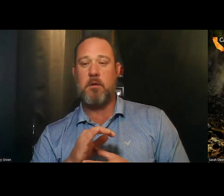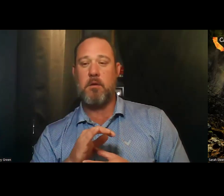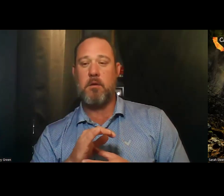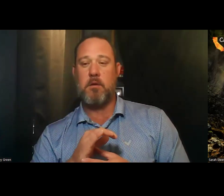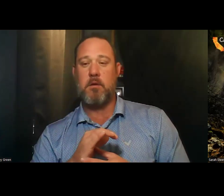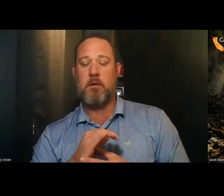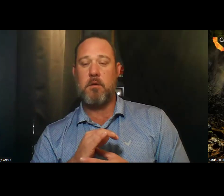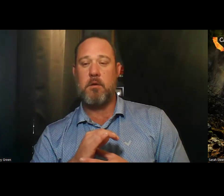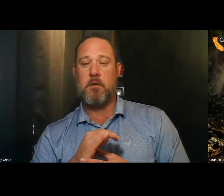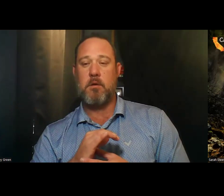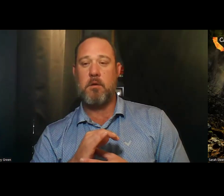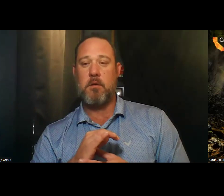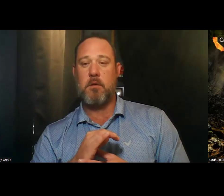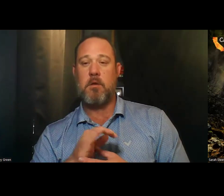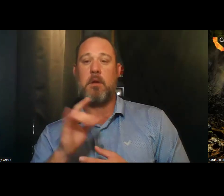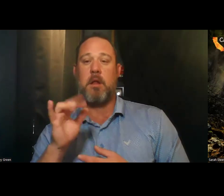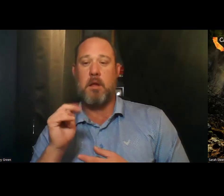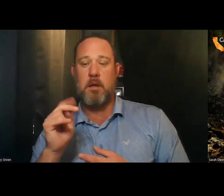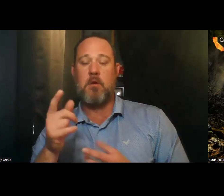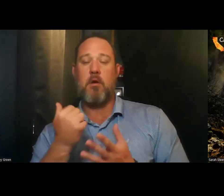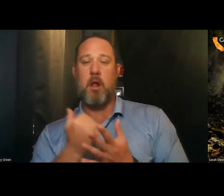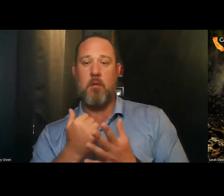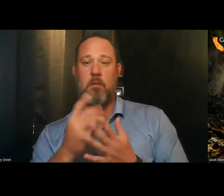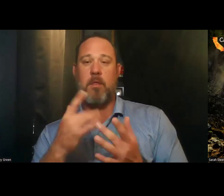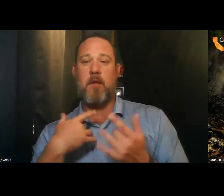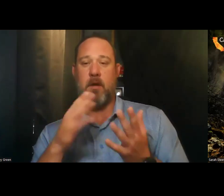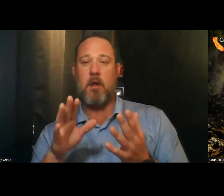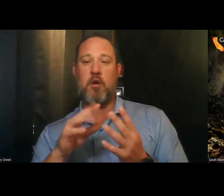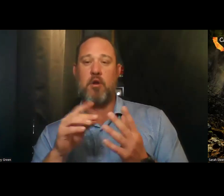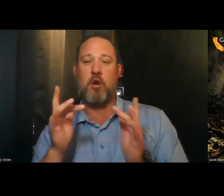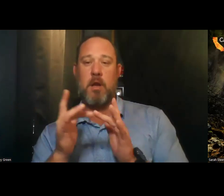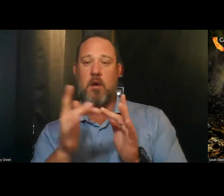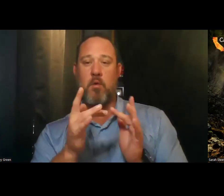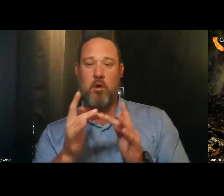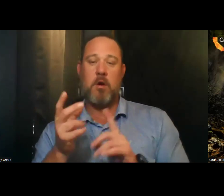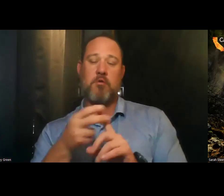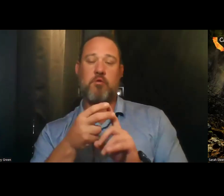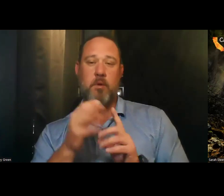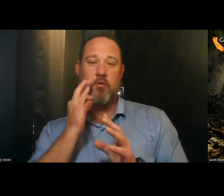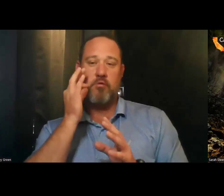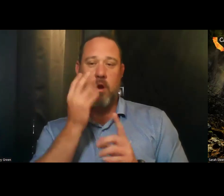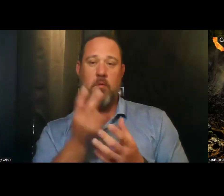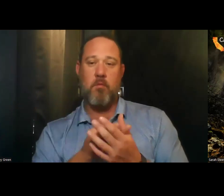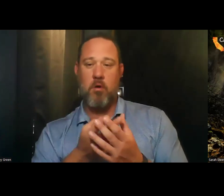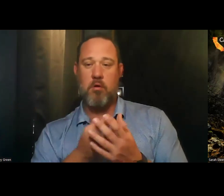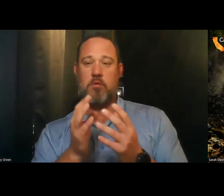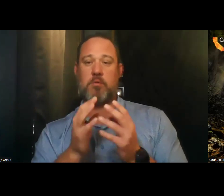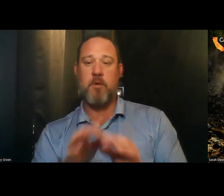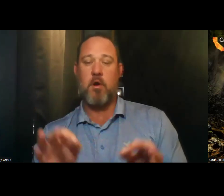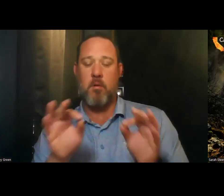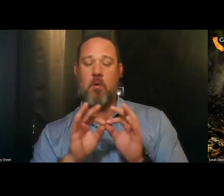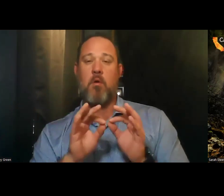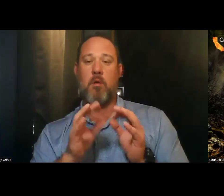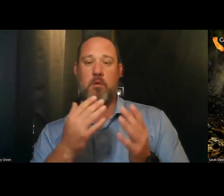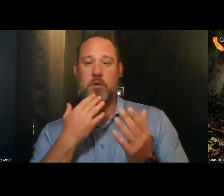She said, Lynn, your help with that event and your networking and pulling in tribal partners was so important, and we are